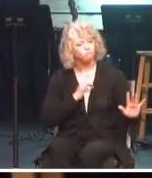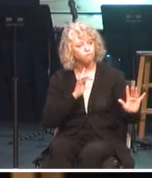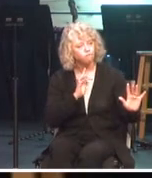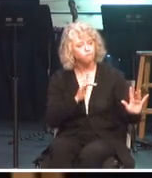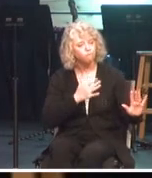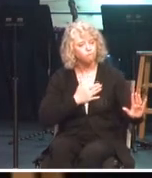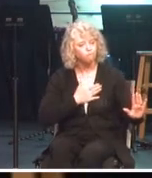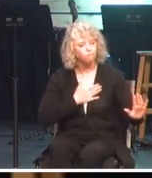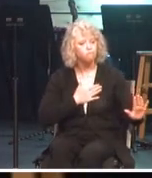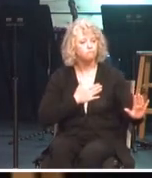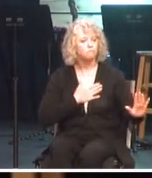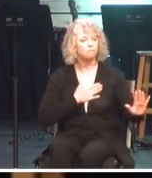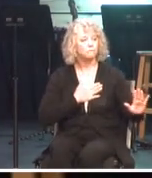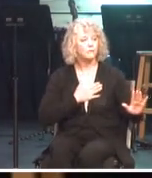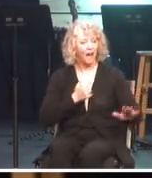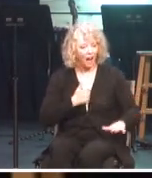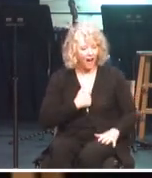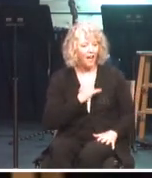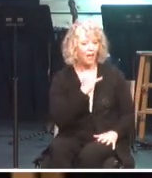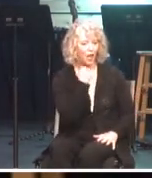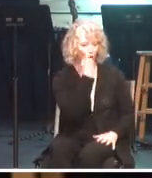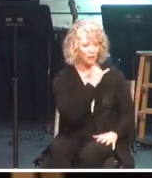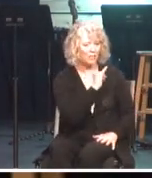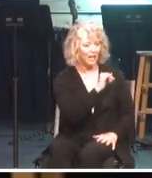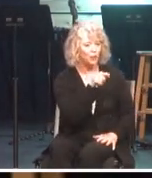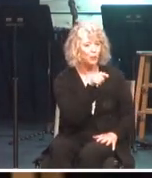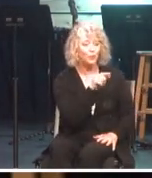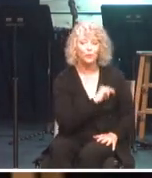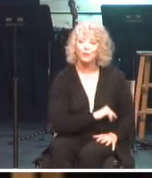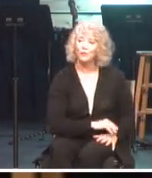Why? Because we were once like them,